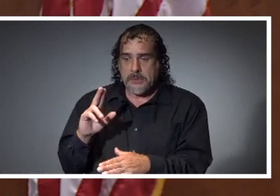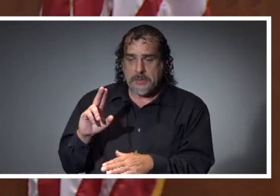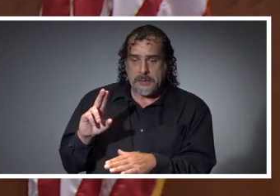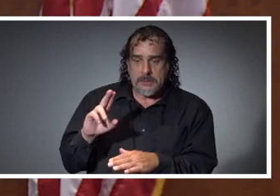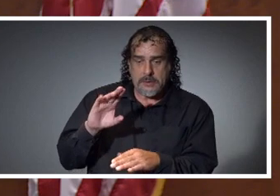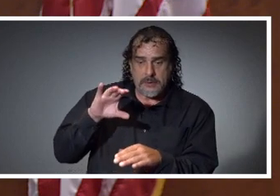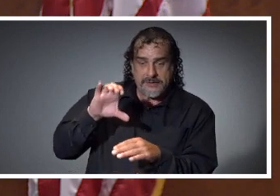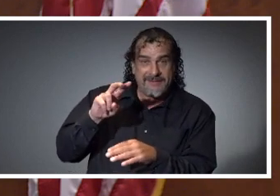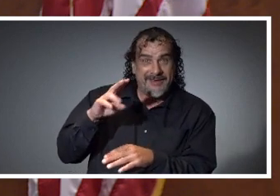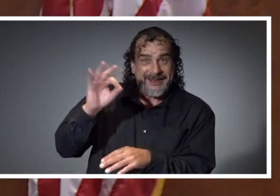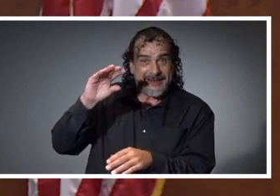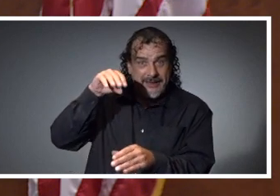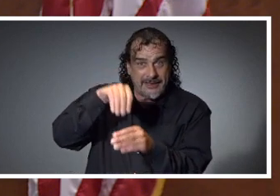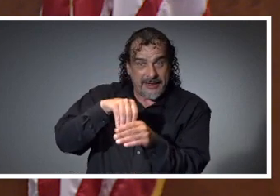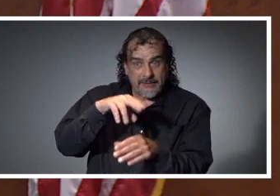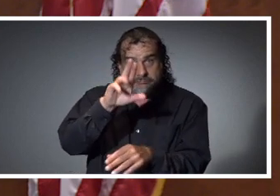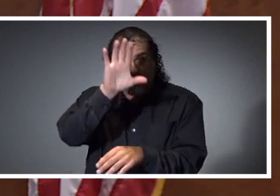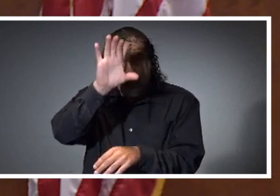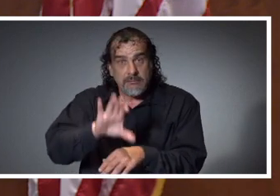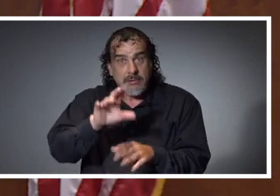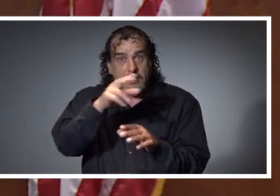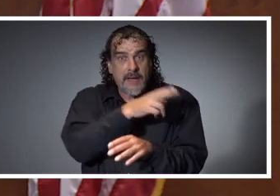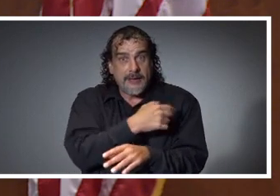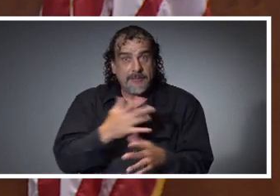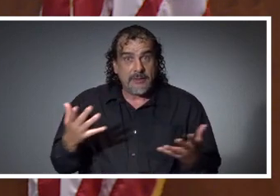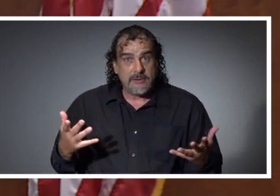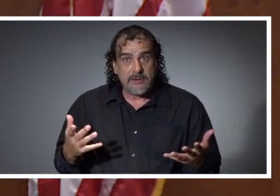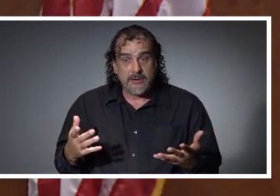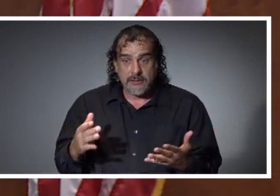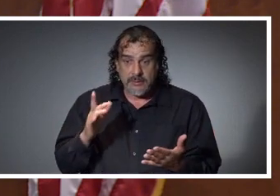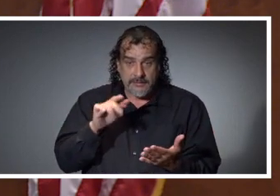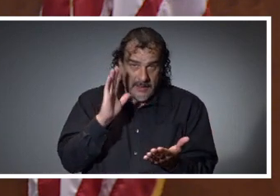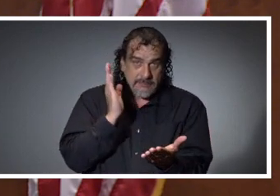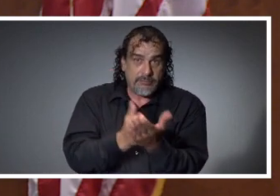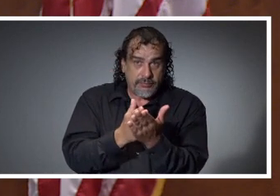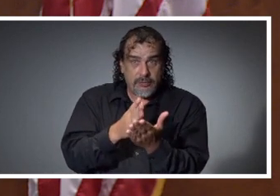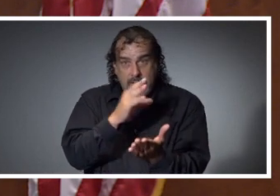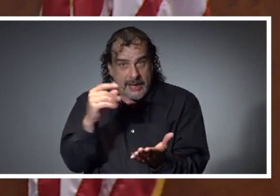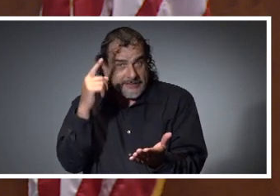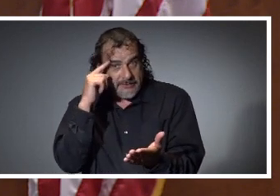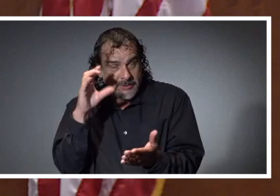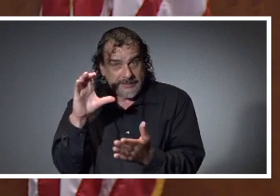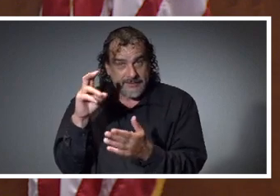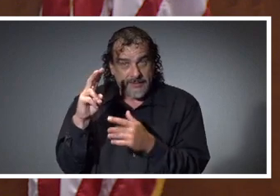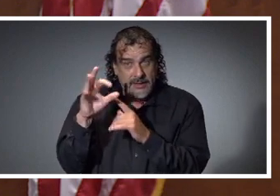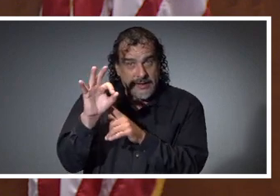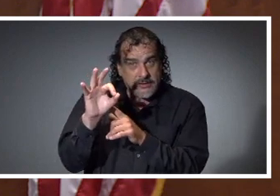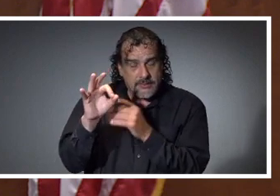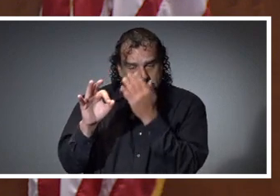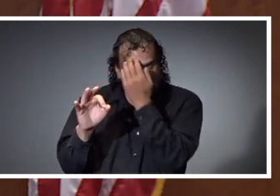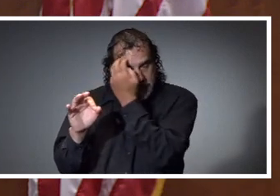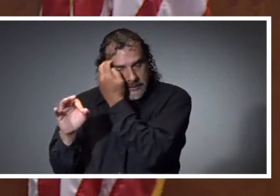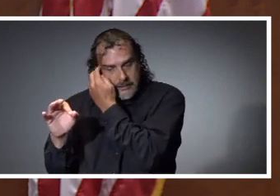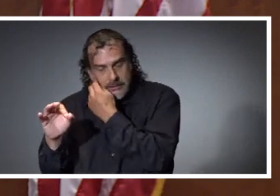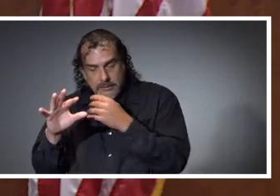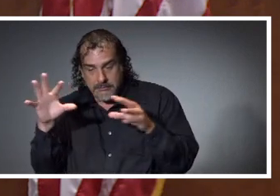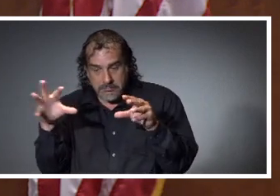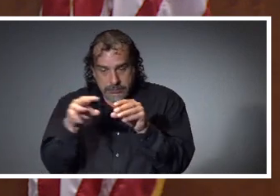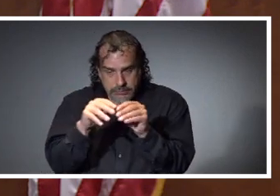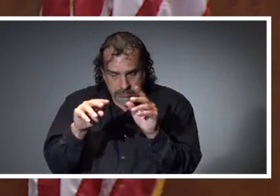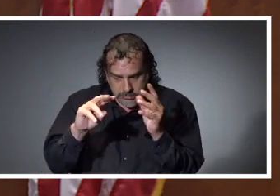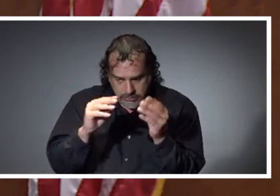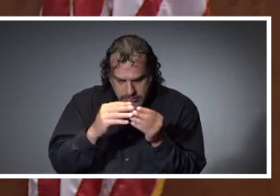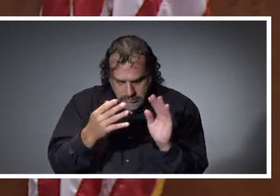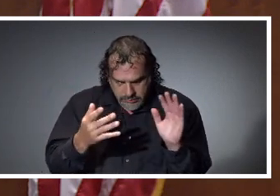COVID cases in hospitals across the state, which would be both confirmed and suspected COVID cases, you add those two numbers together, we're